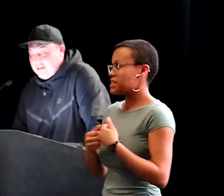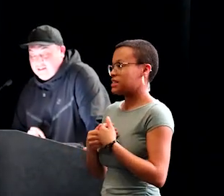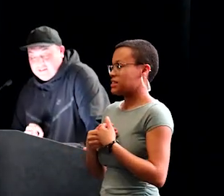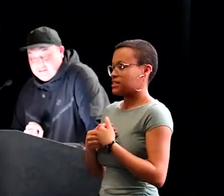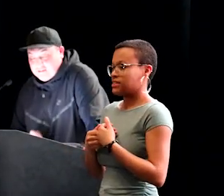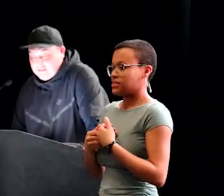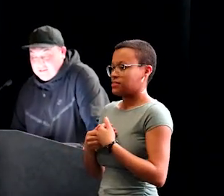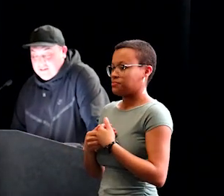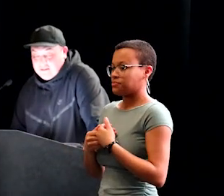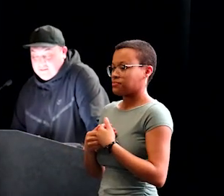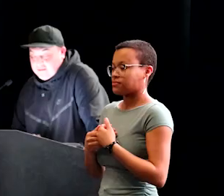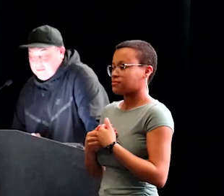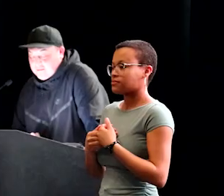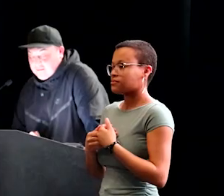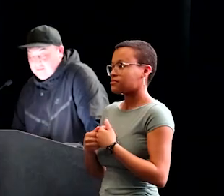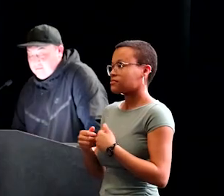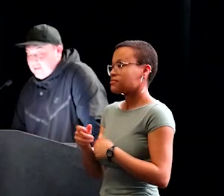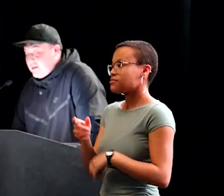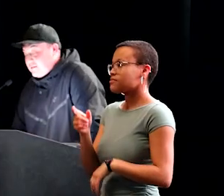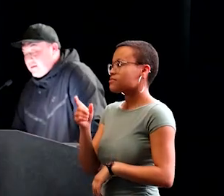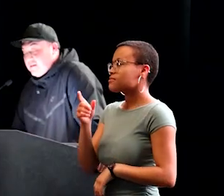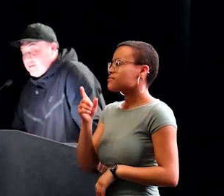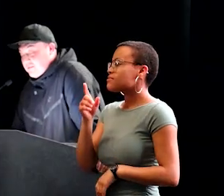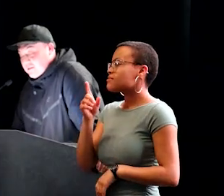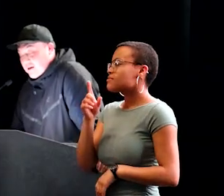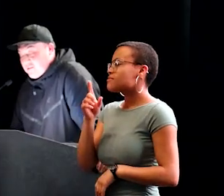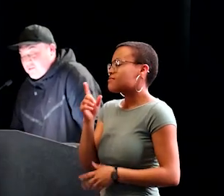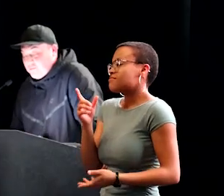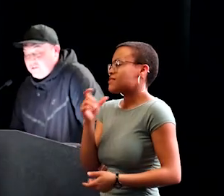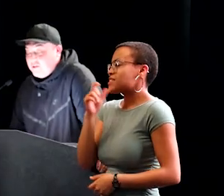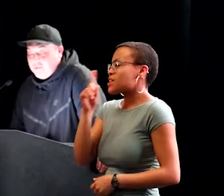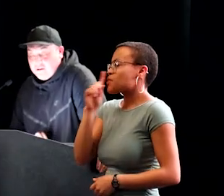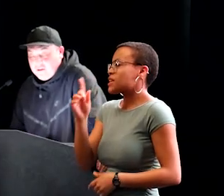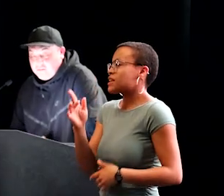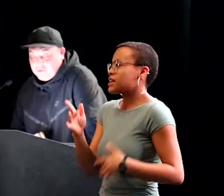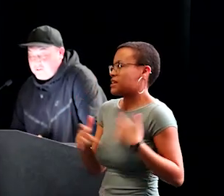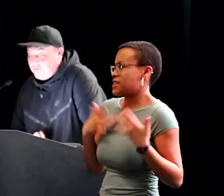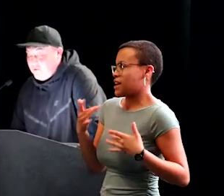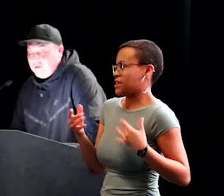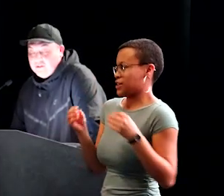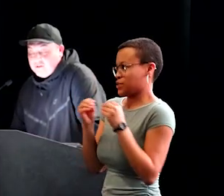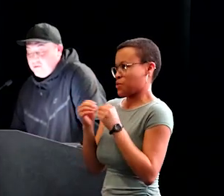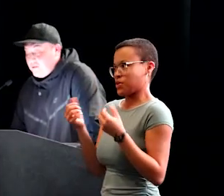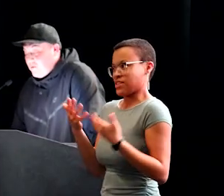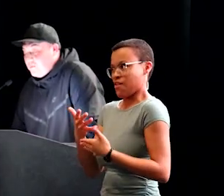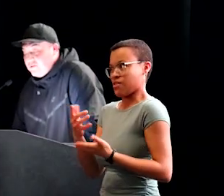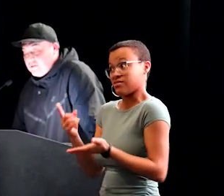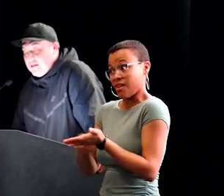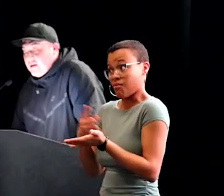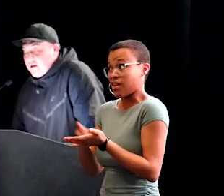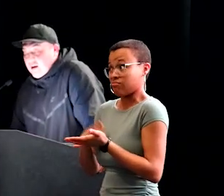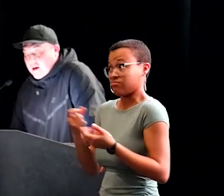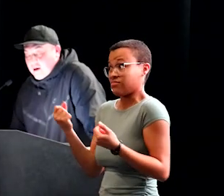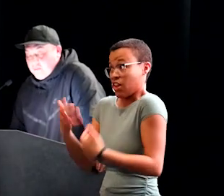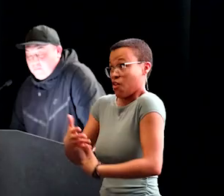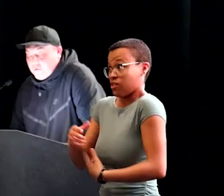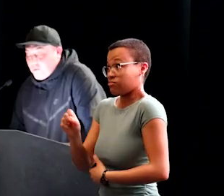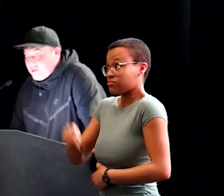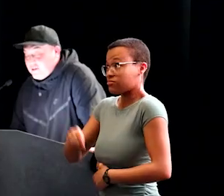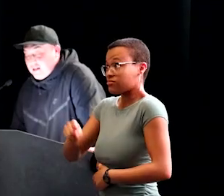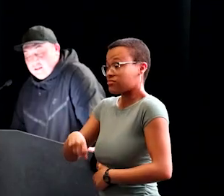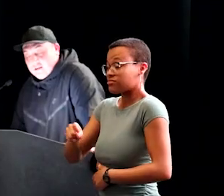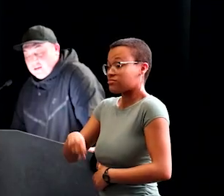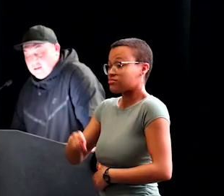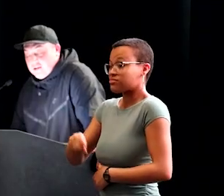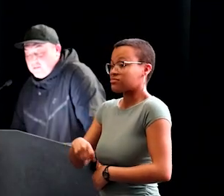mean, it's not excited until it scares you, and believe me, there were some very intimidating moments. But more